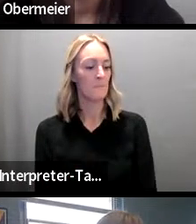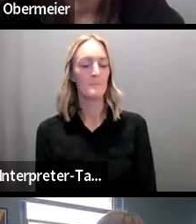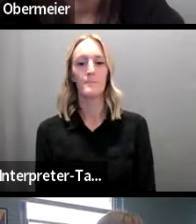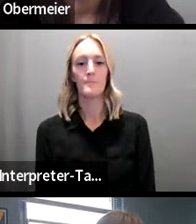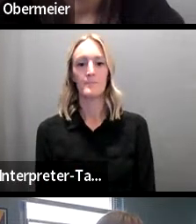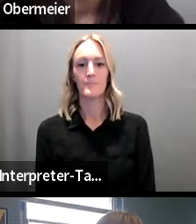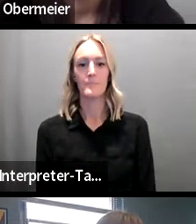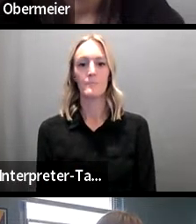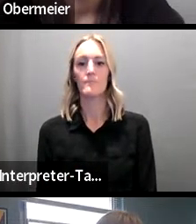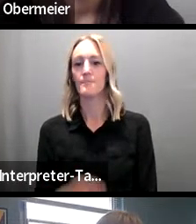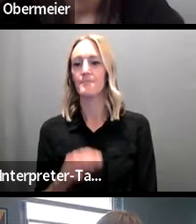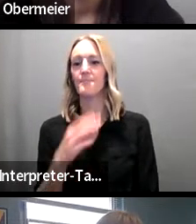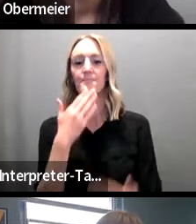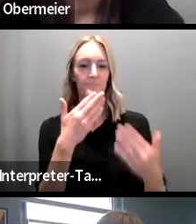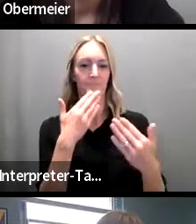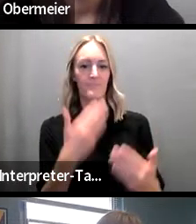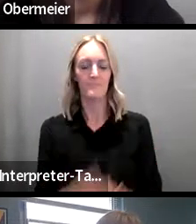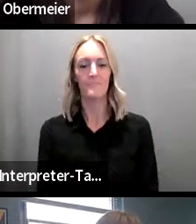Thank you for that.